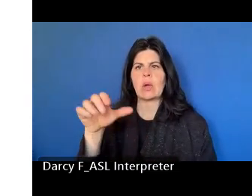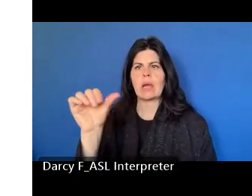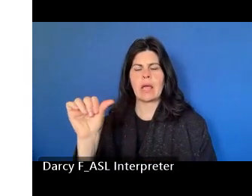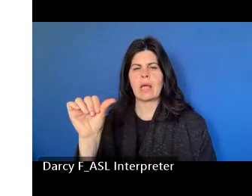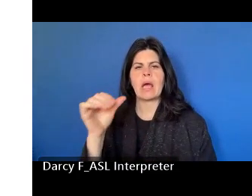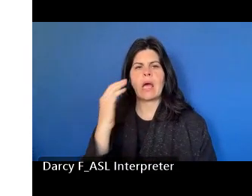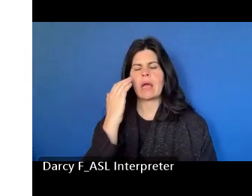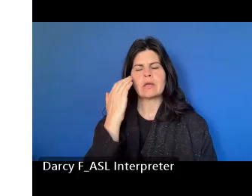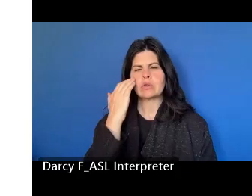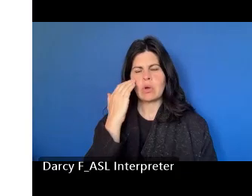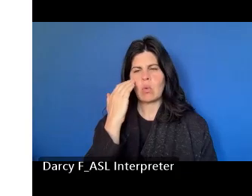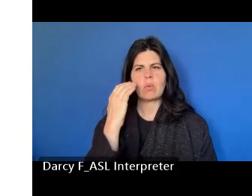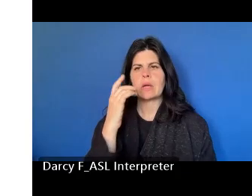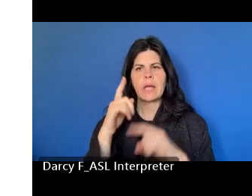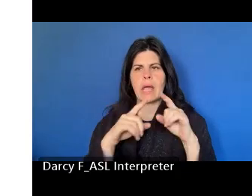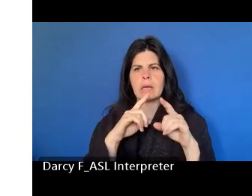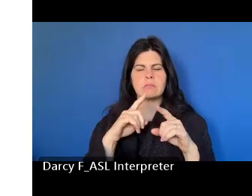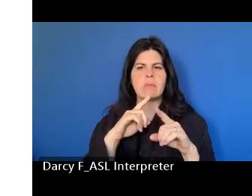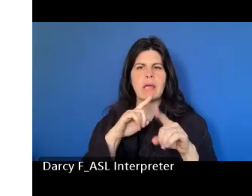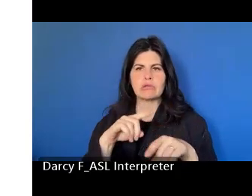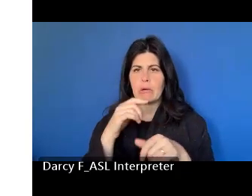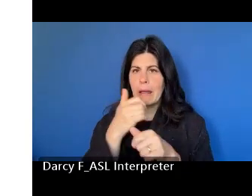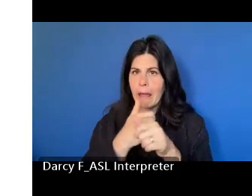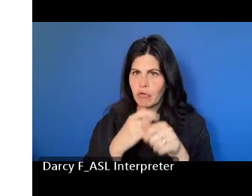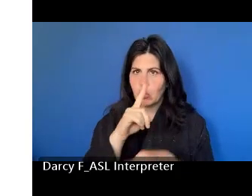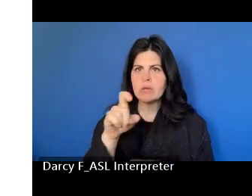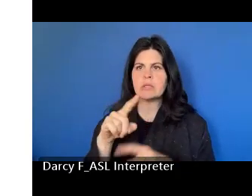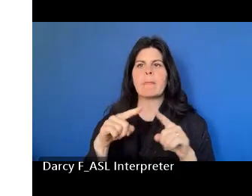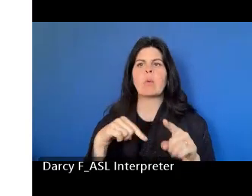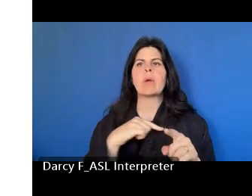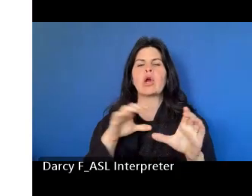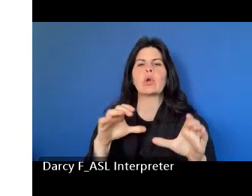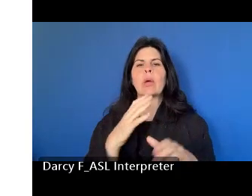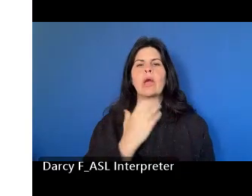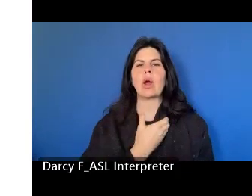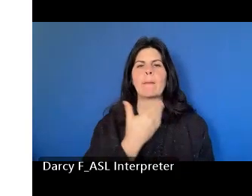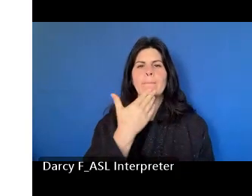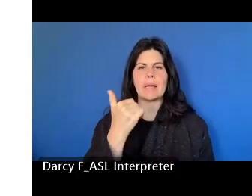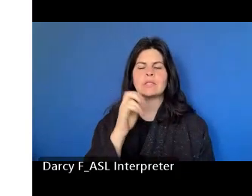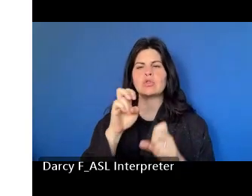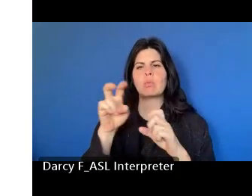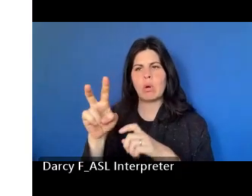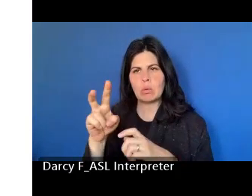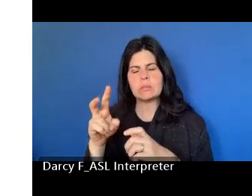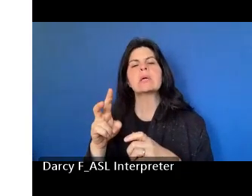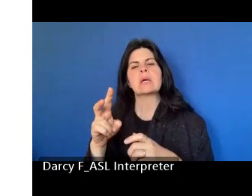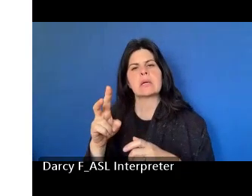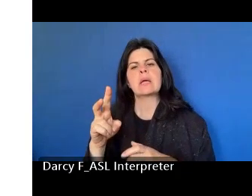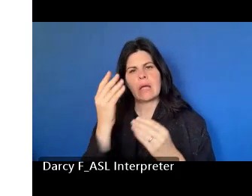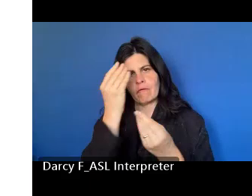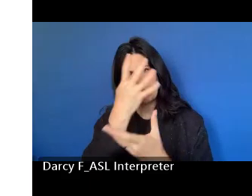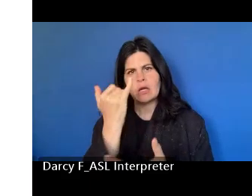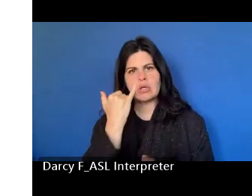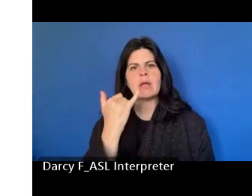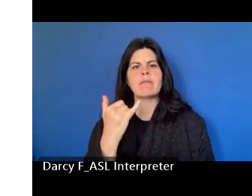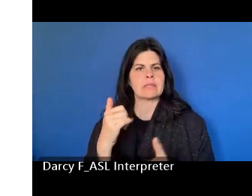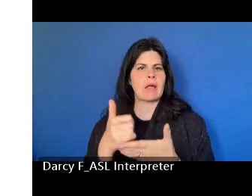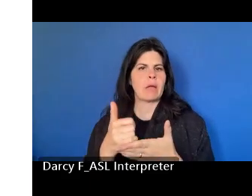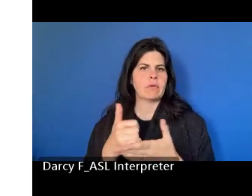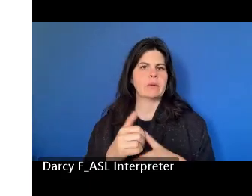moment, but we're doing our best to post information there that's useful to hear people make comments. All right, our next speaker